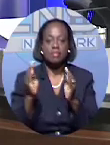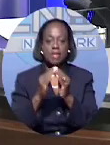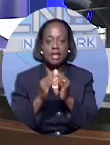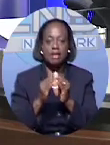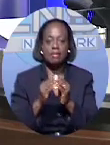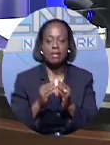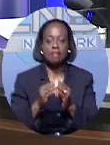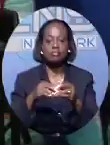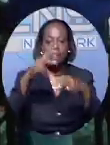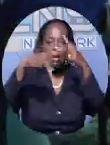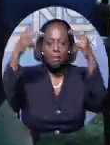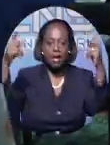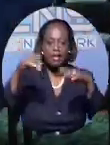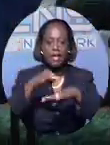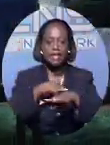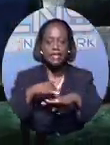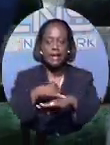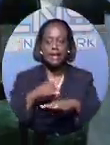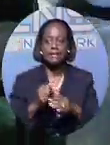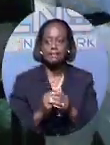Island.